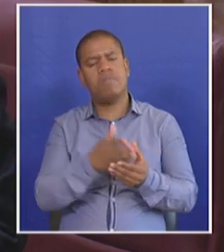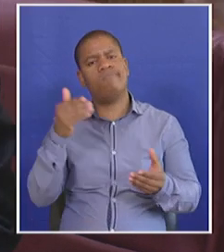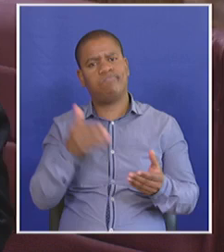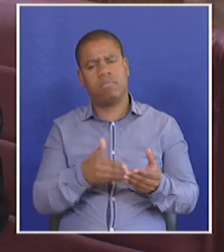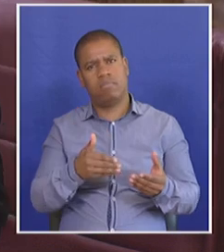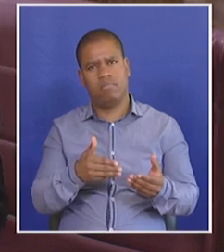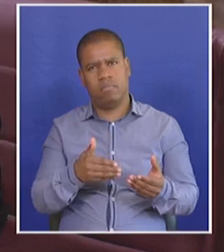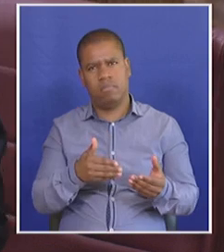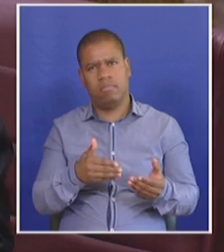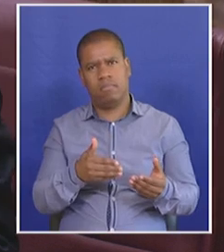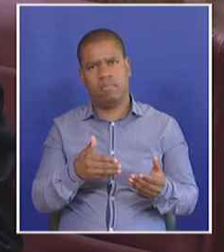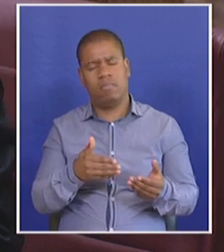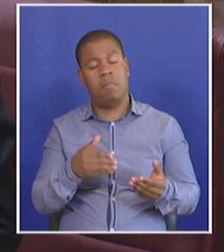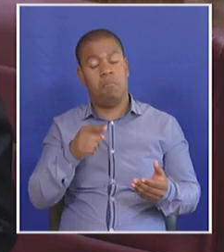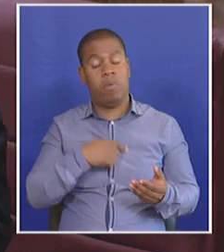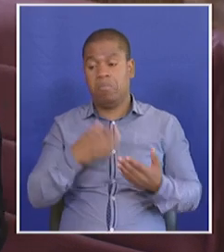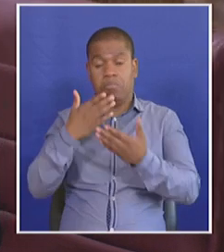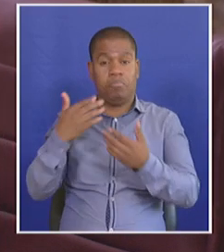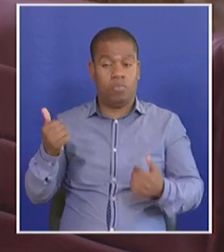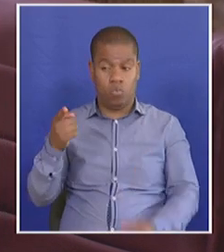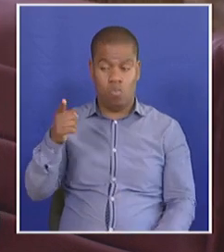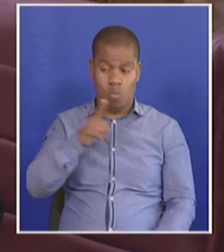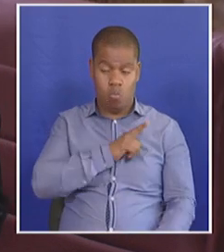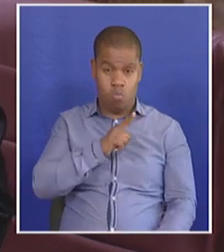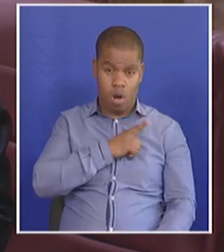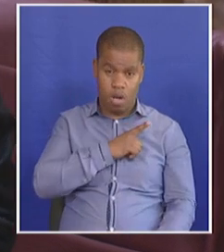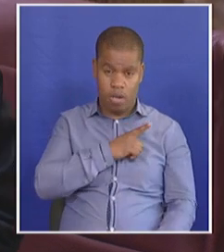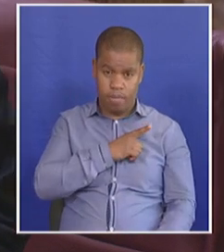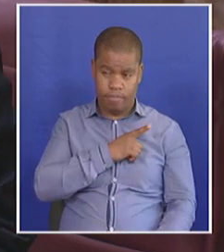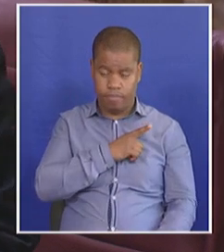don't know why you want a